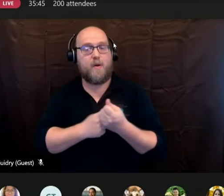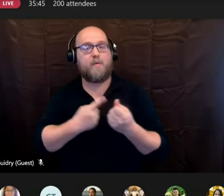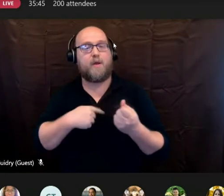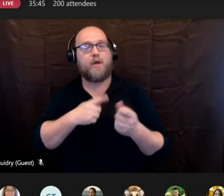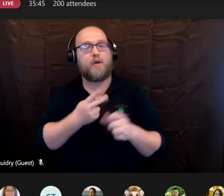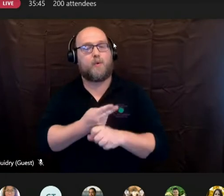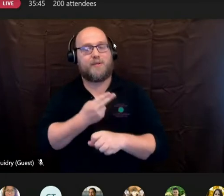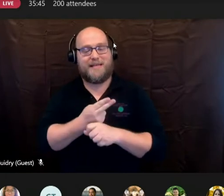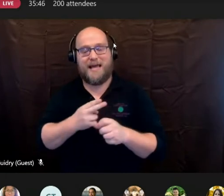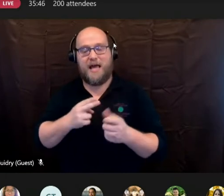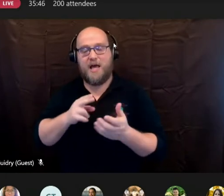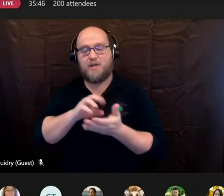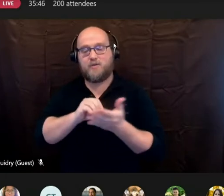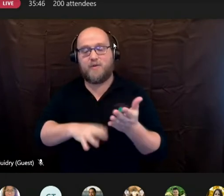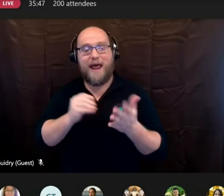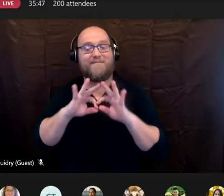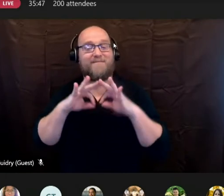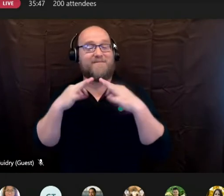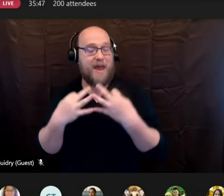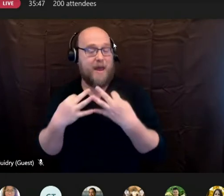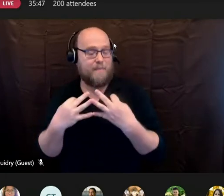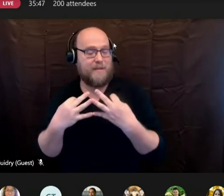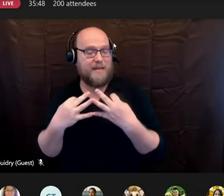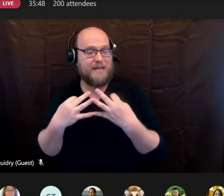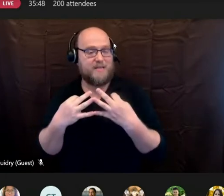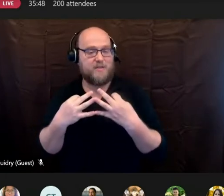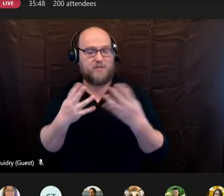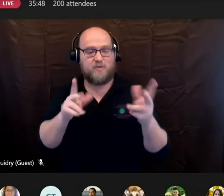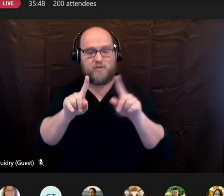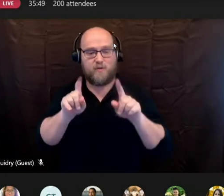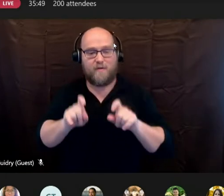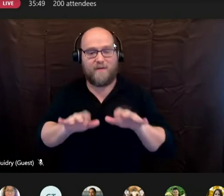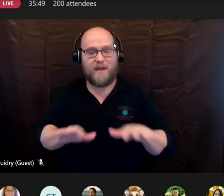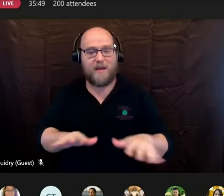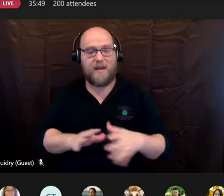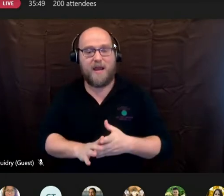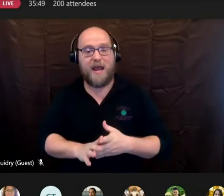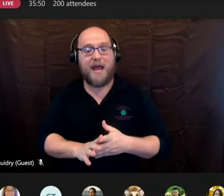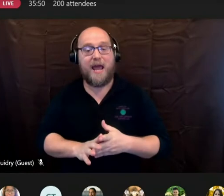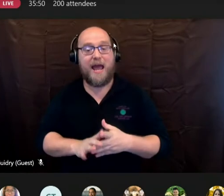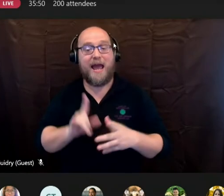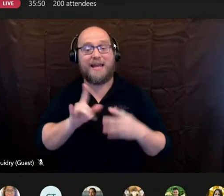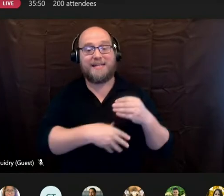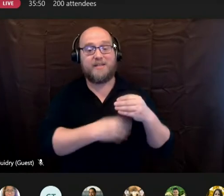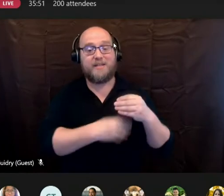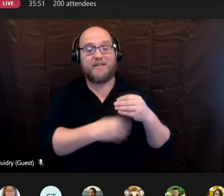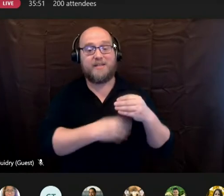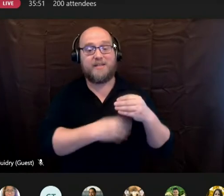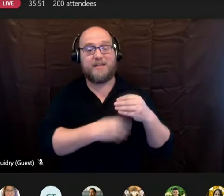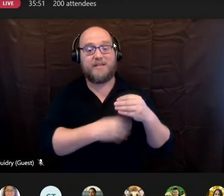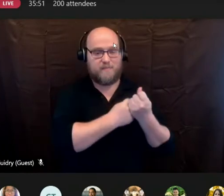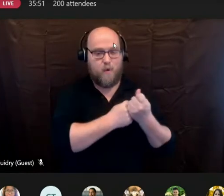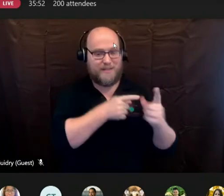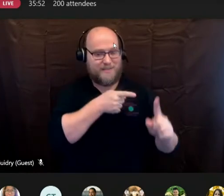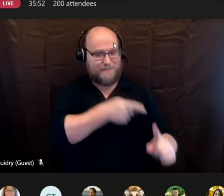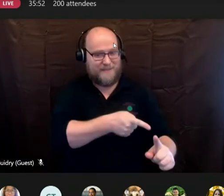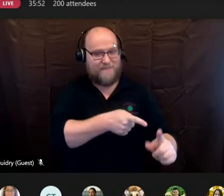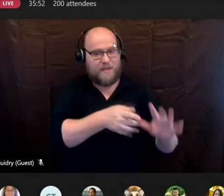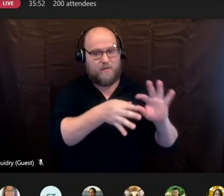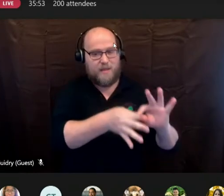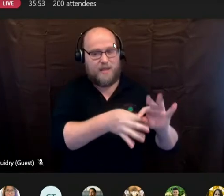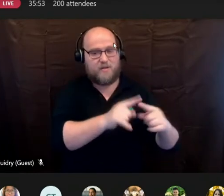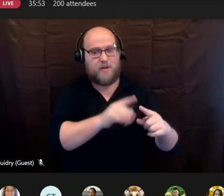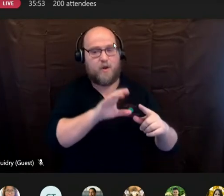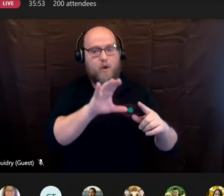In addition to the trauma support specifically related to the COVID-19 school closures, we will continue to focus intentionally